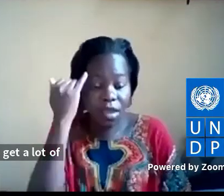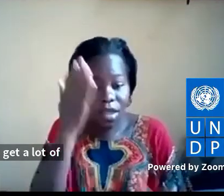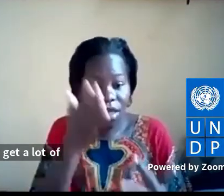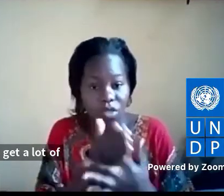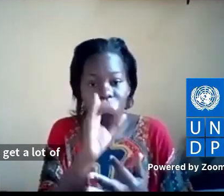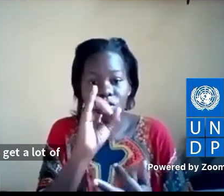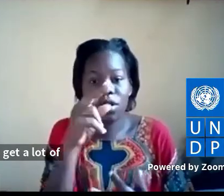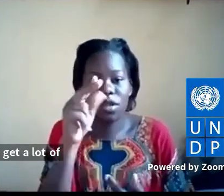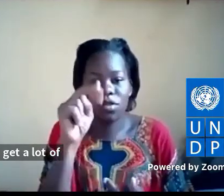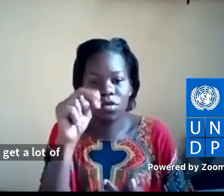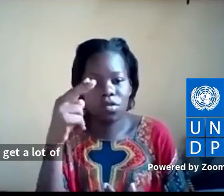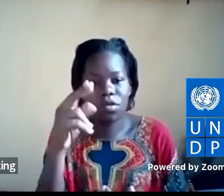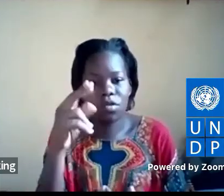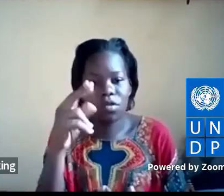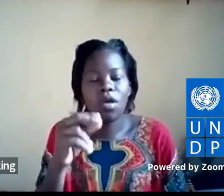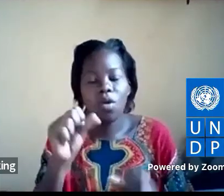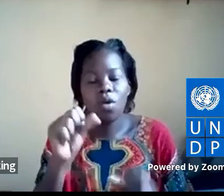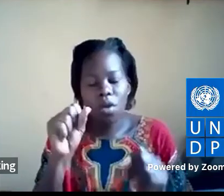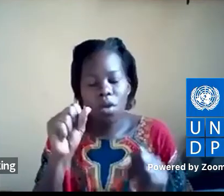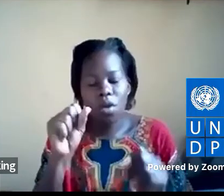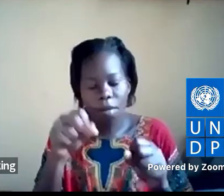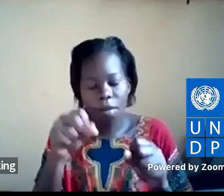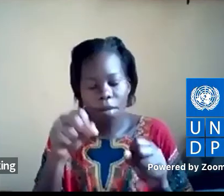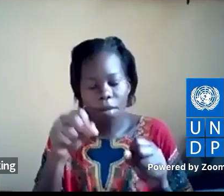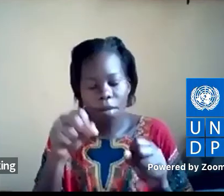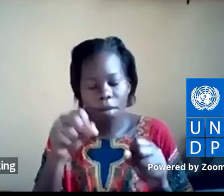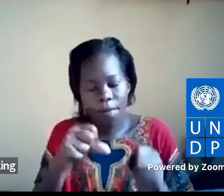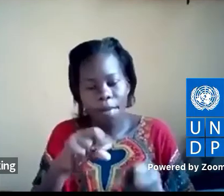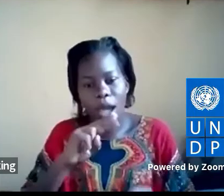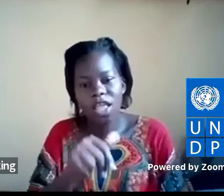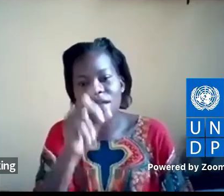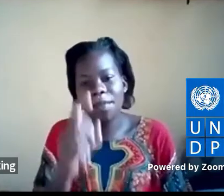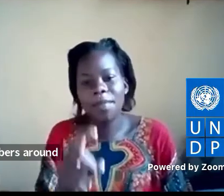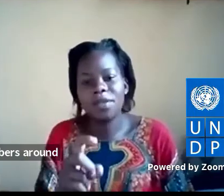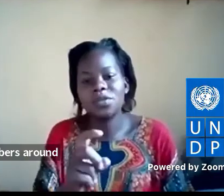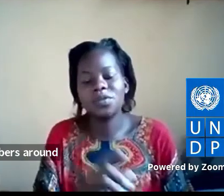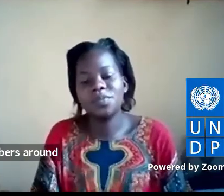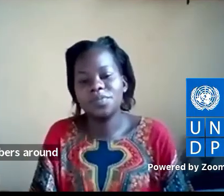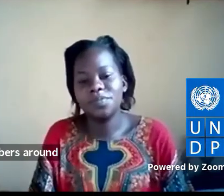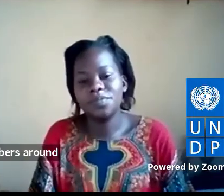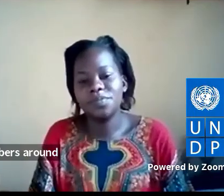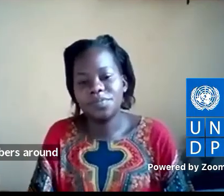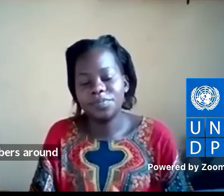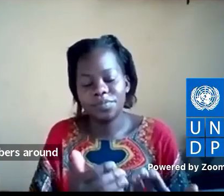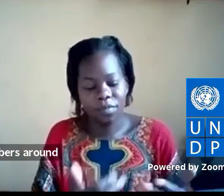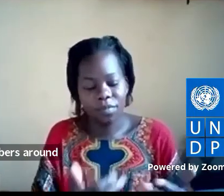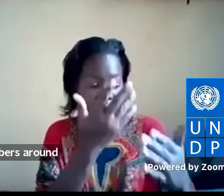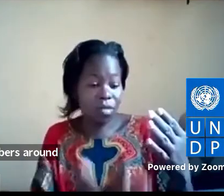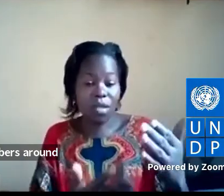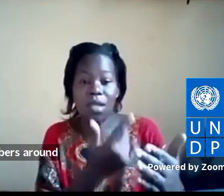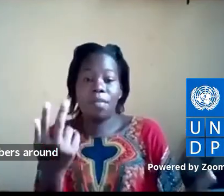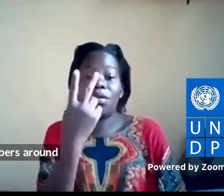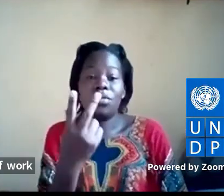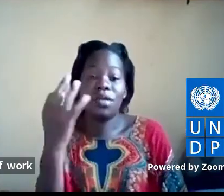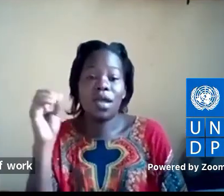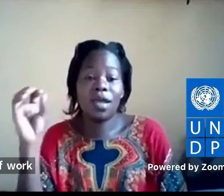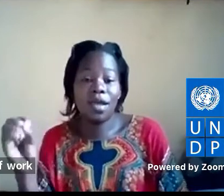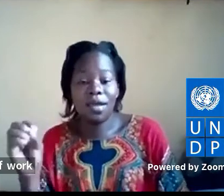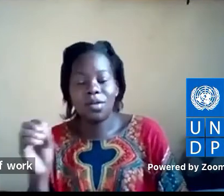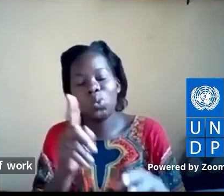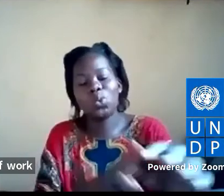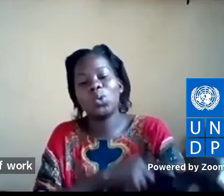some feedback. And looking at today's numbers, which is around 3,300, it's going to be one hell of a long amount of work, but we'll get